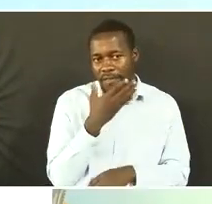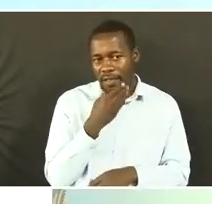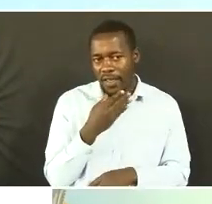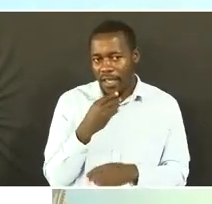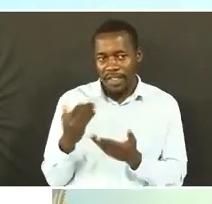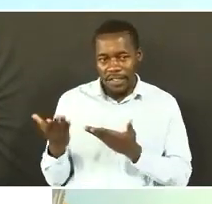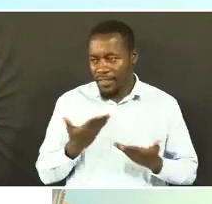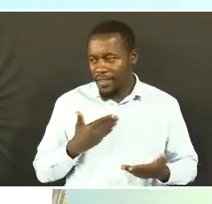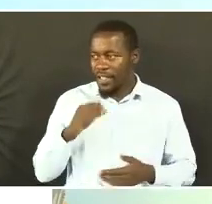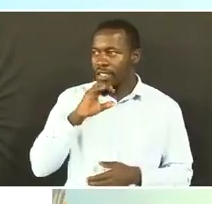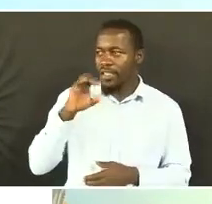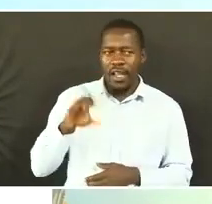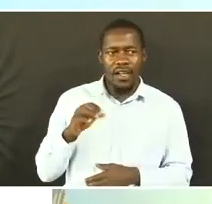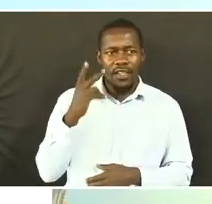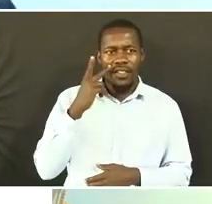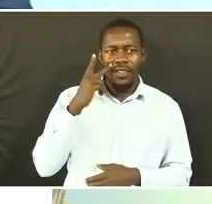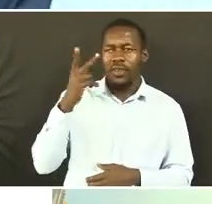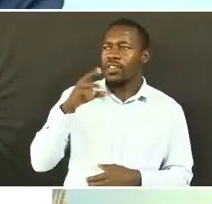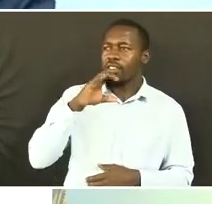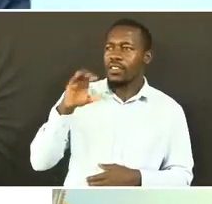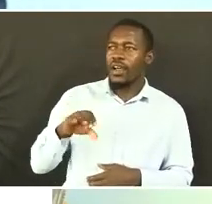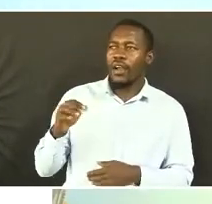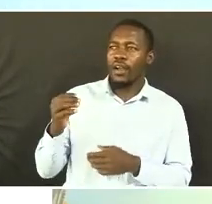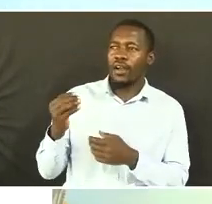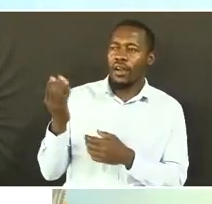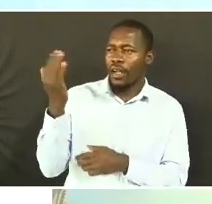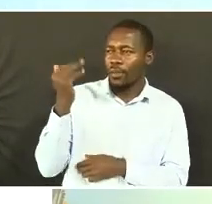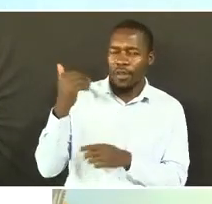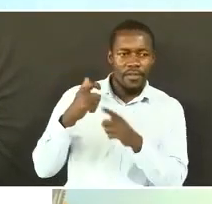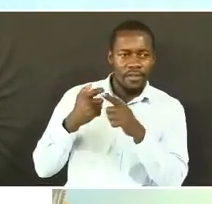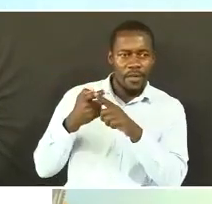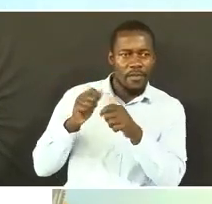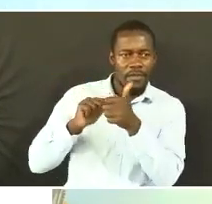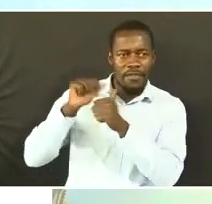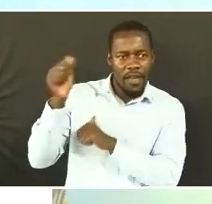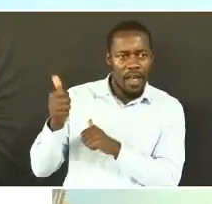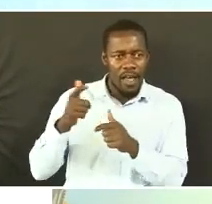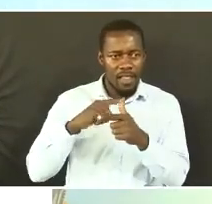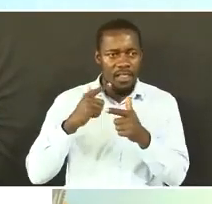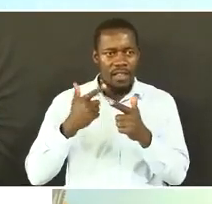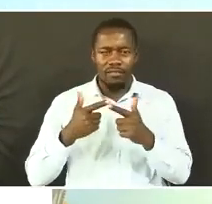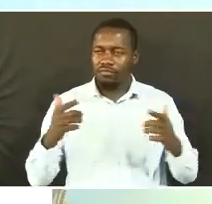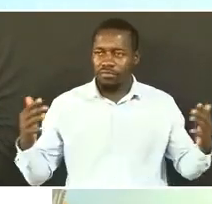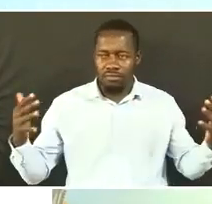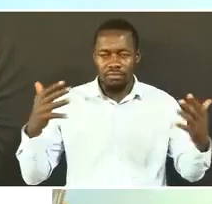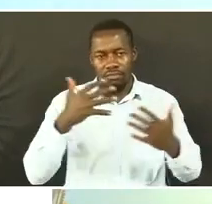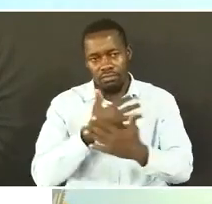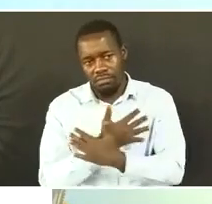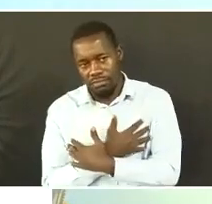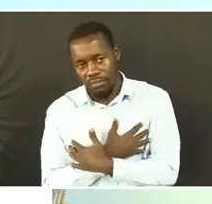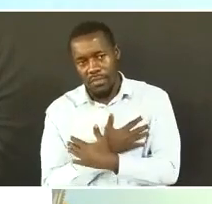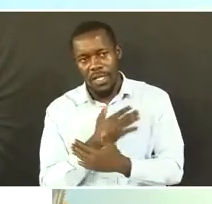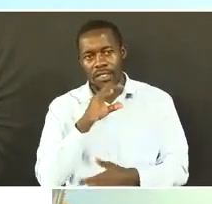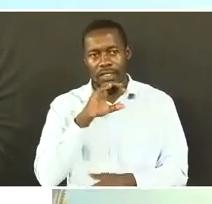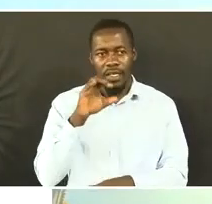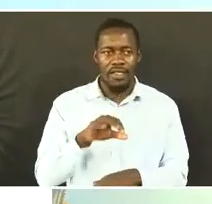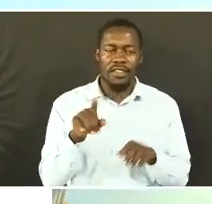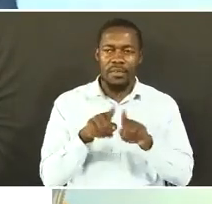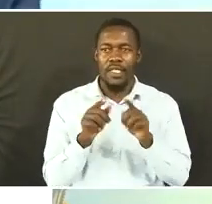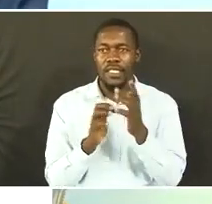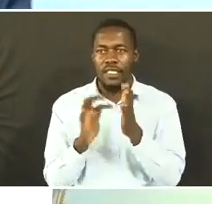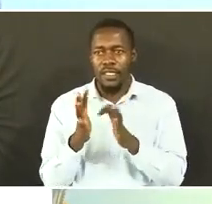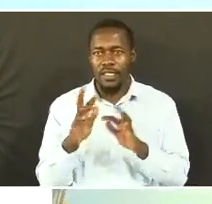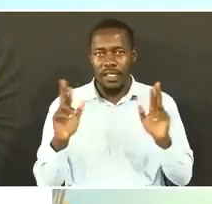from afar, God beholds us from far. We make the first step, and he reciprocates and meets